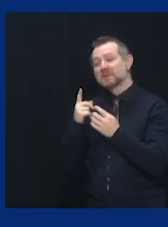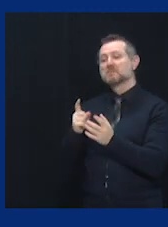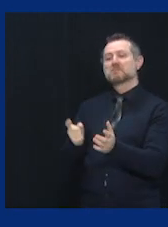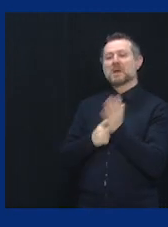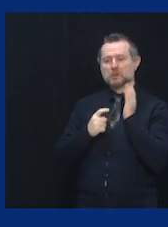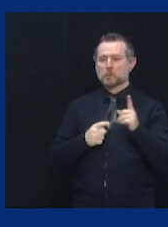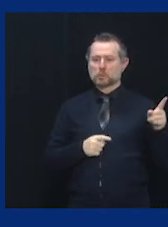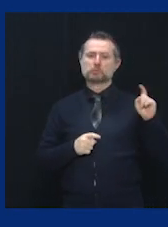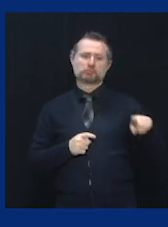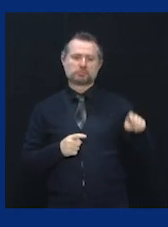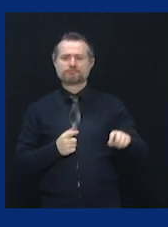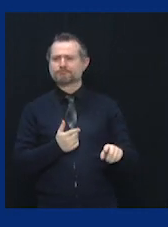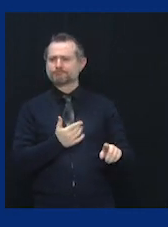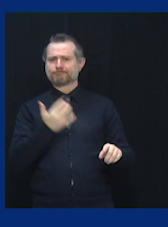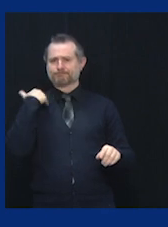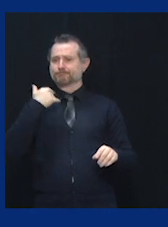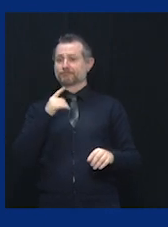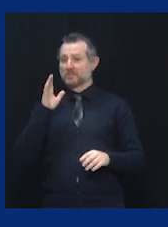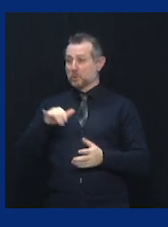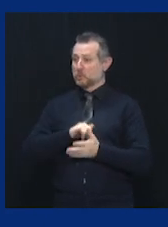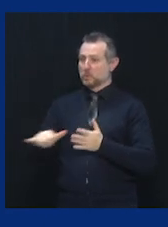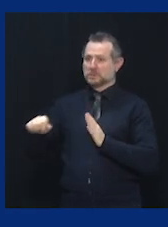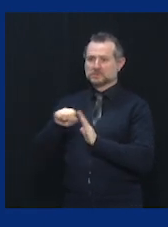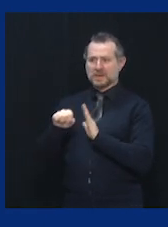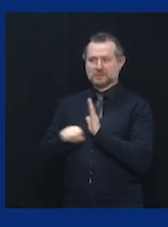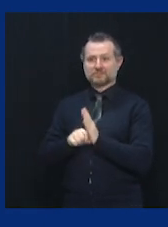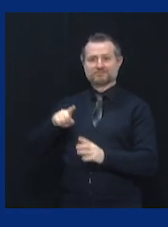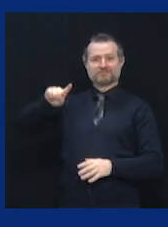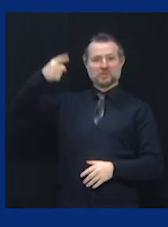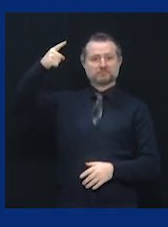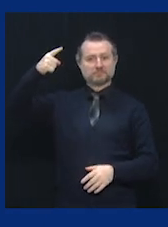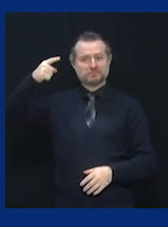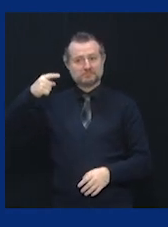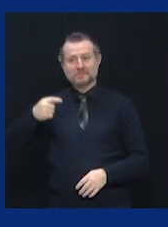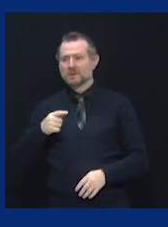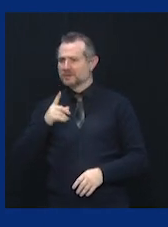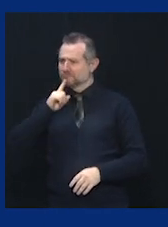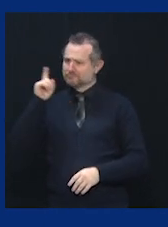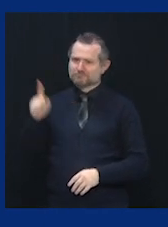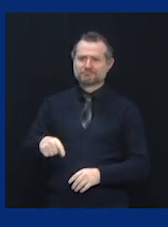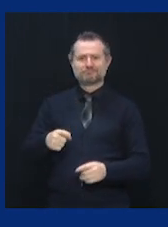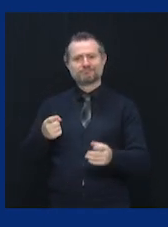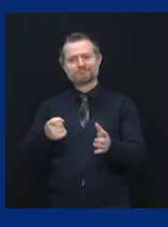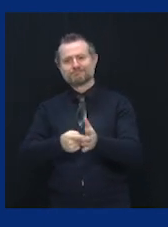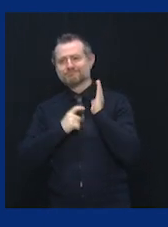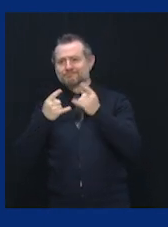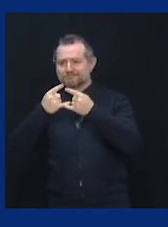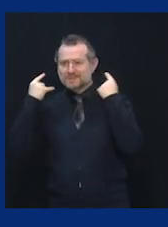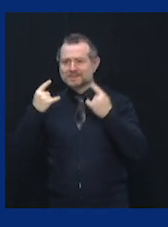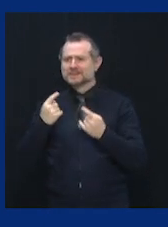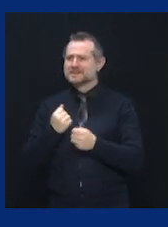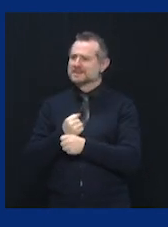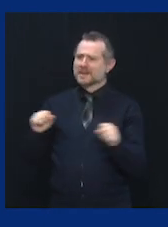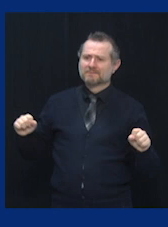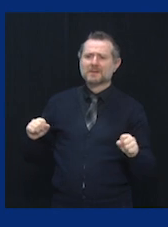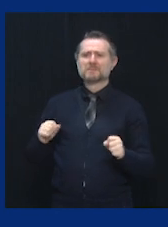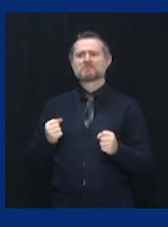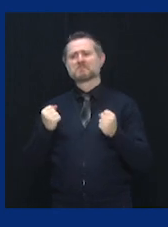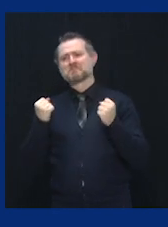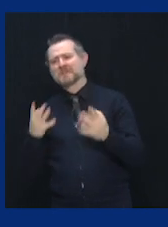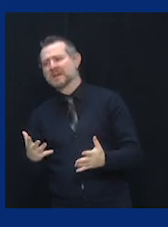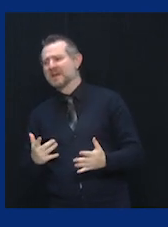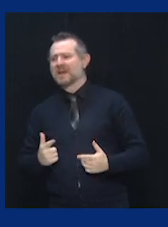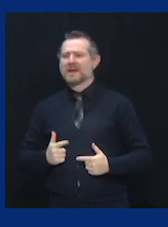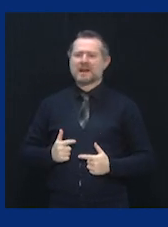York State was the first state to pass a mask mandate. It saved countless lives. They